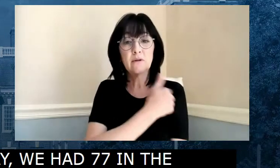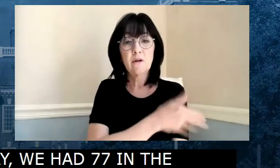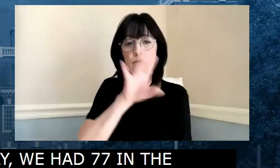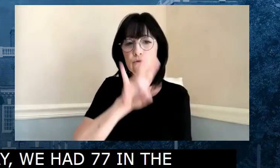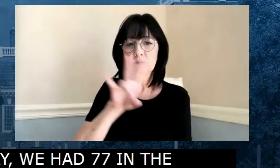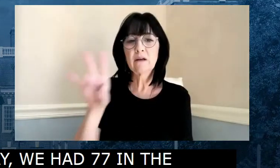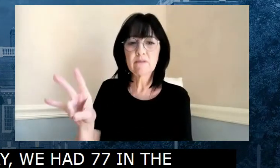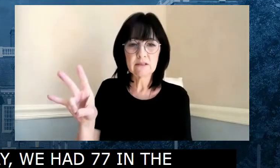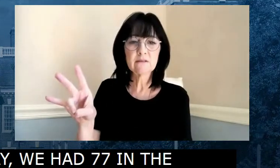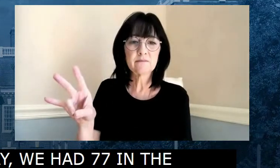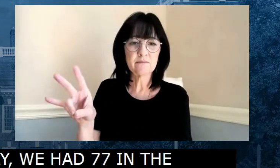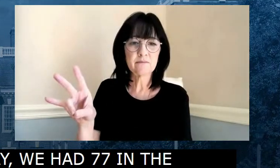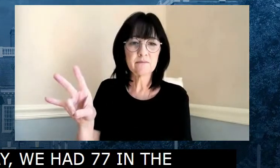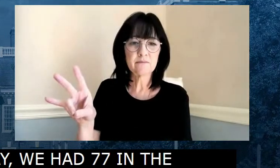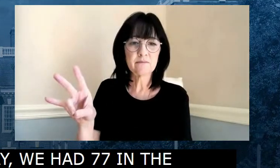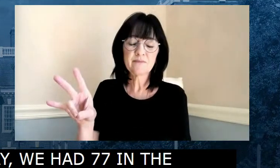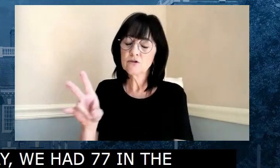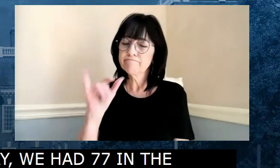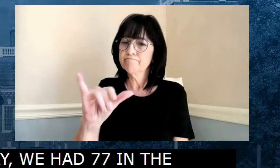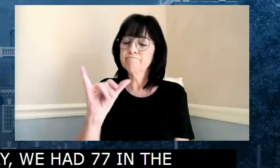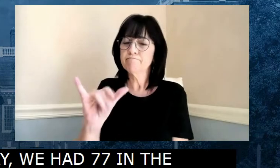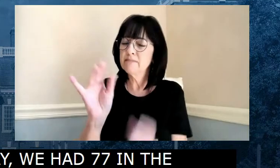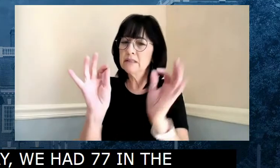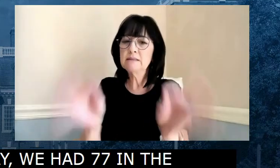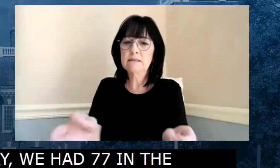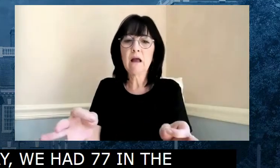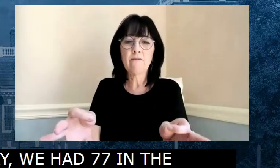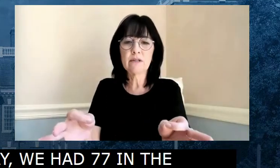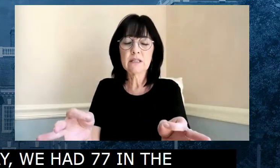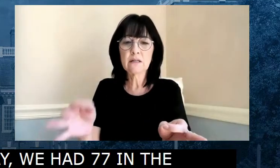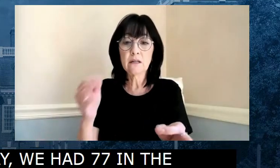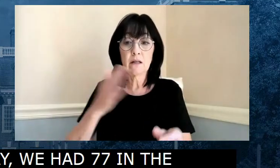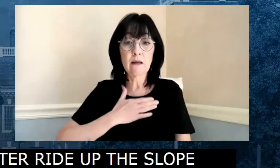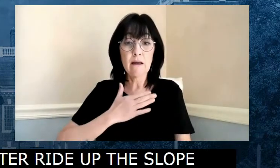the slope there in April of last year, down